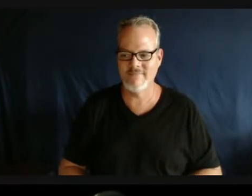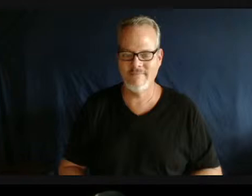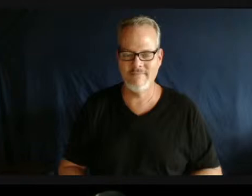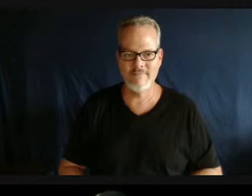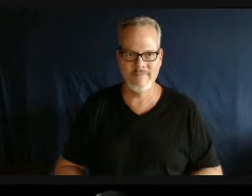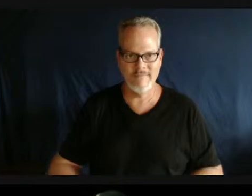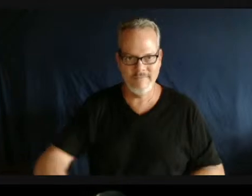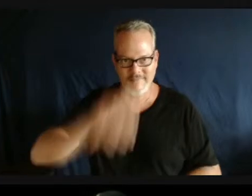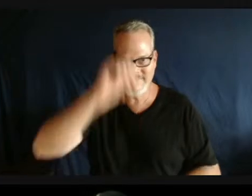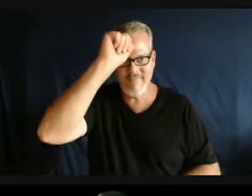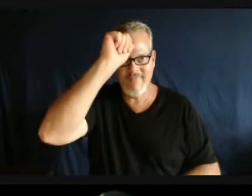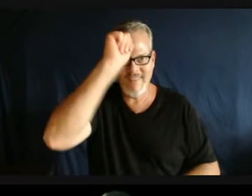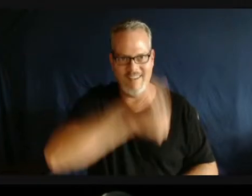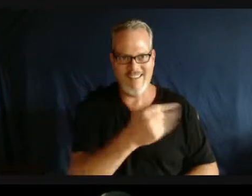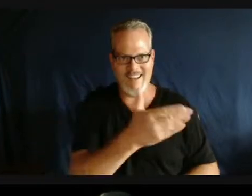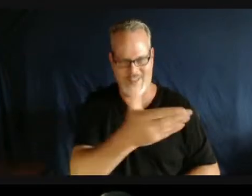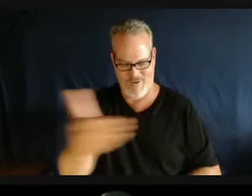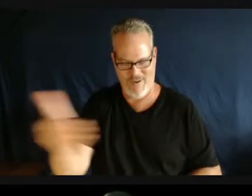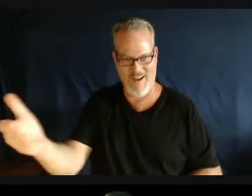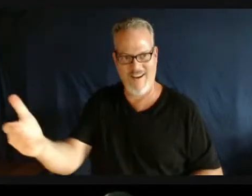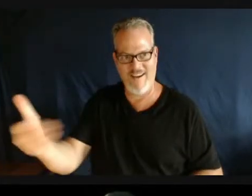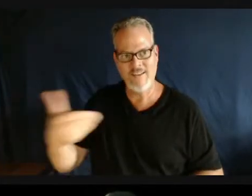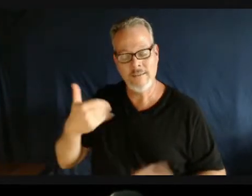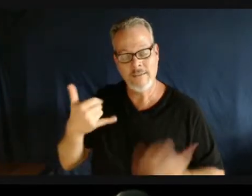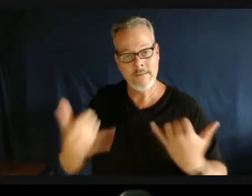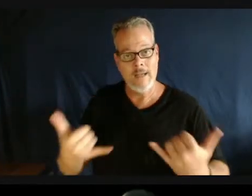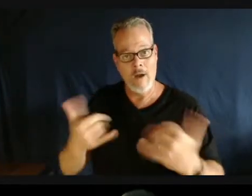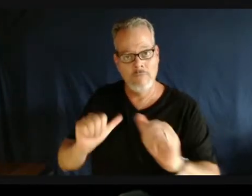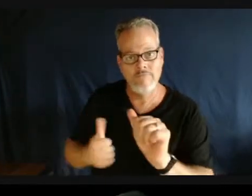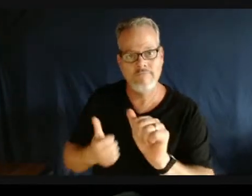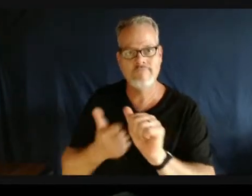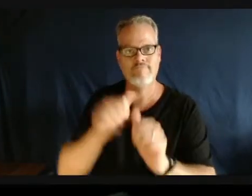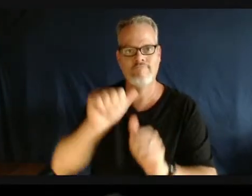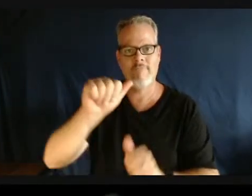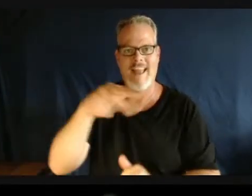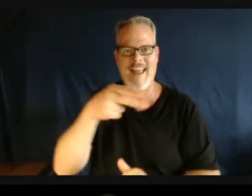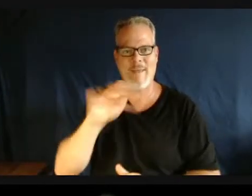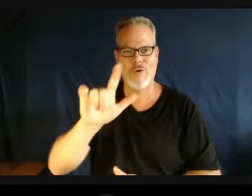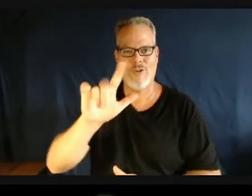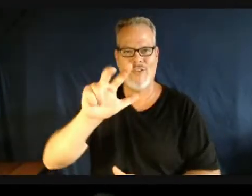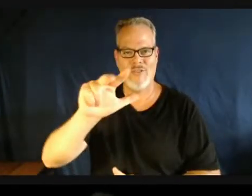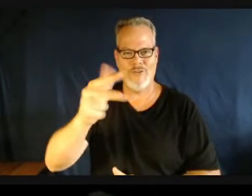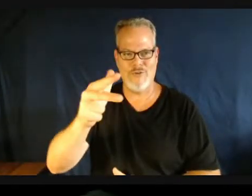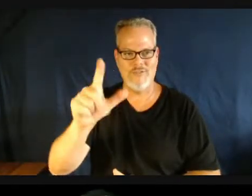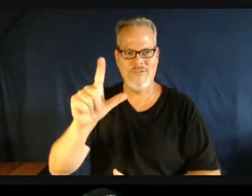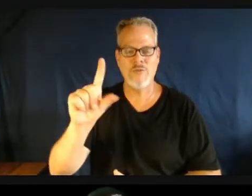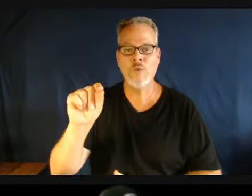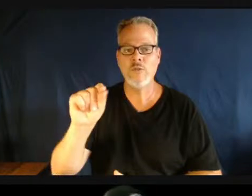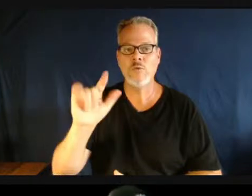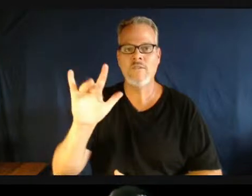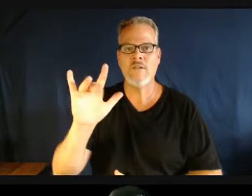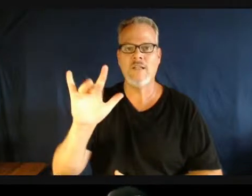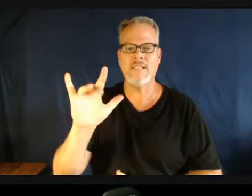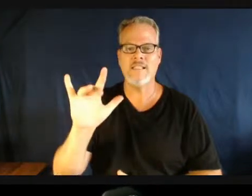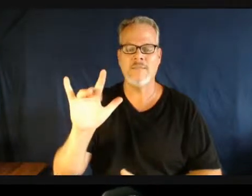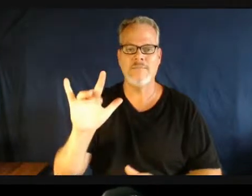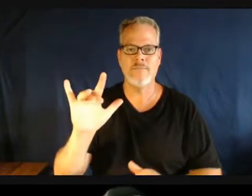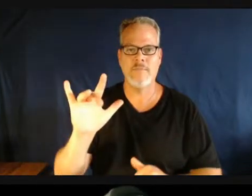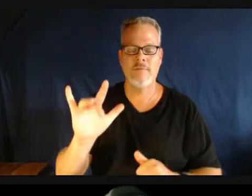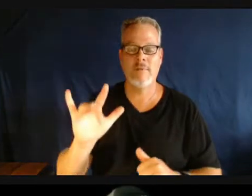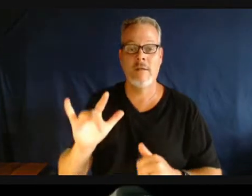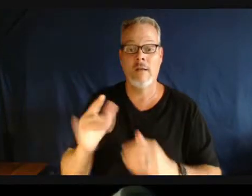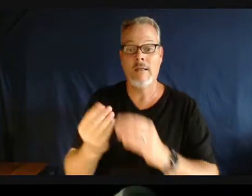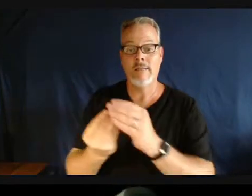Well, hi, everyone. This is our Hawaiian Volcano Summary for April 3rd, 2025. Kīlauea has erupted another one of its episodes,